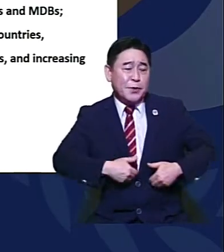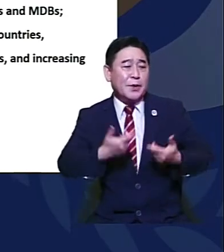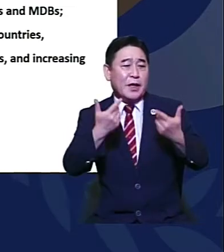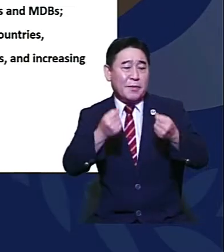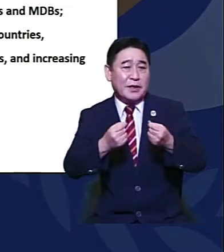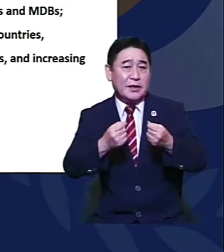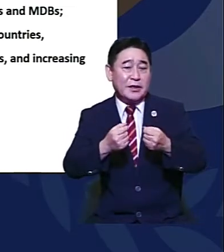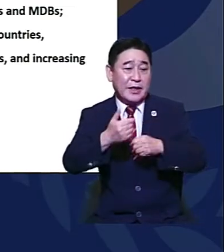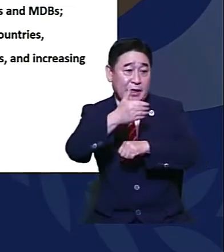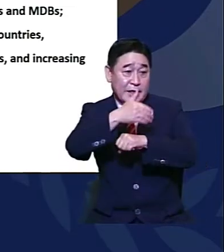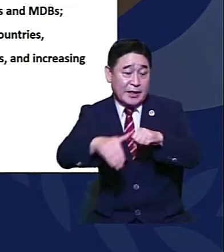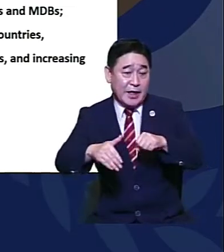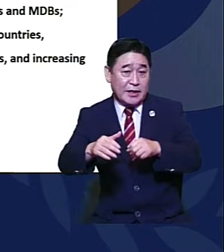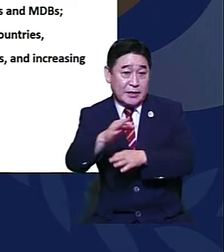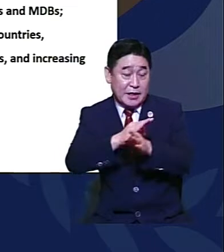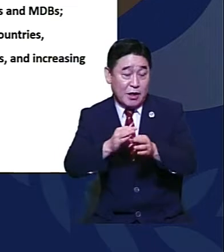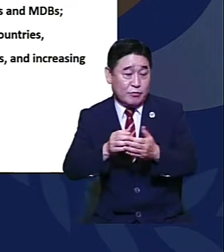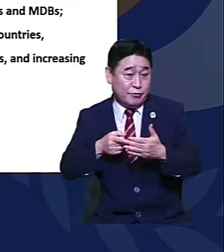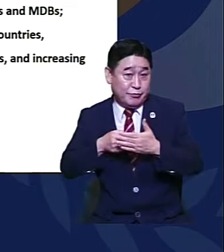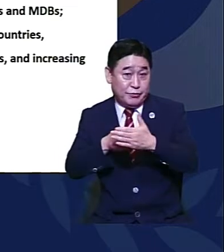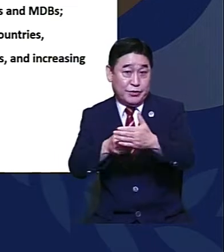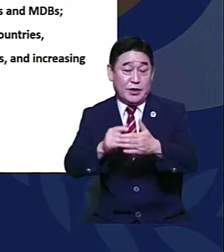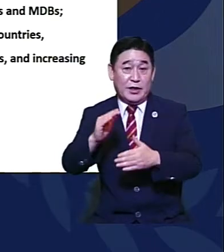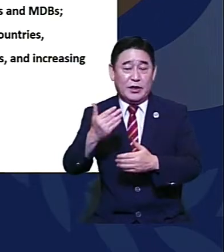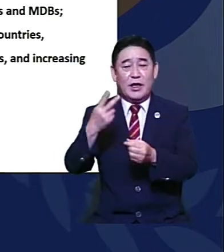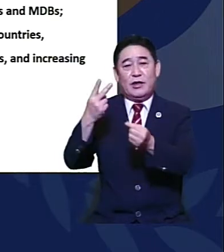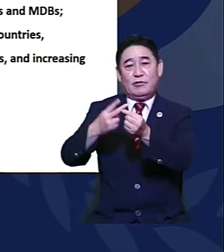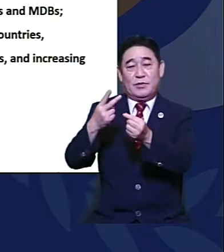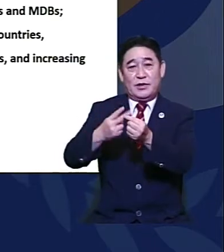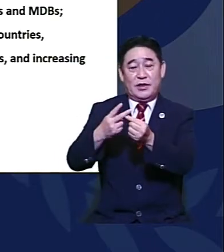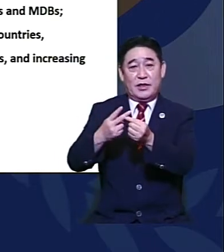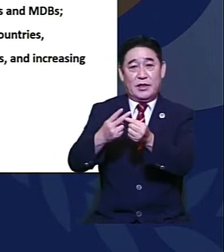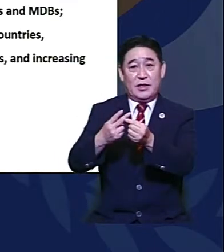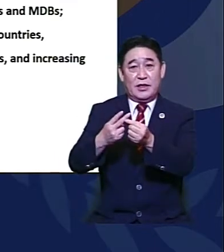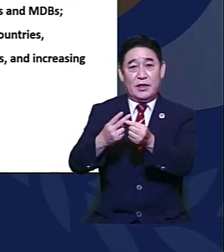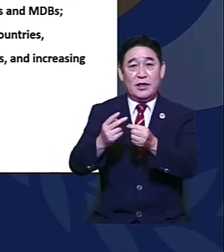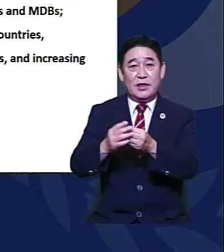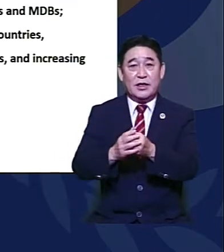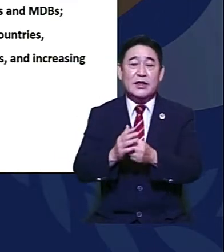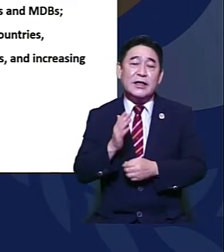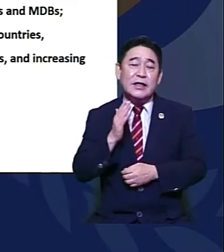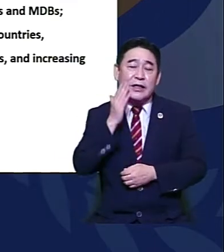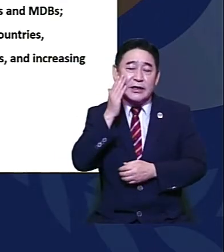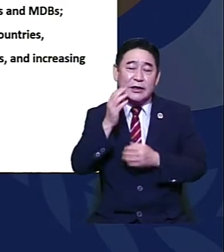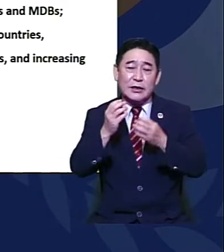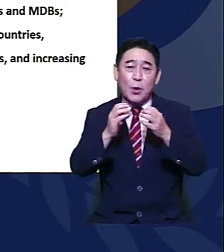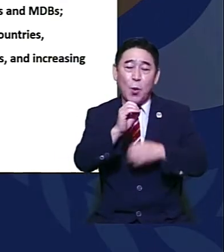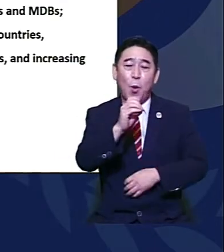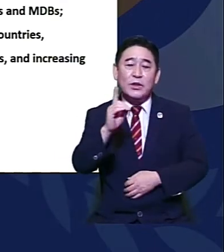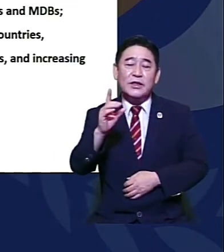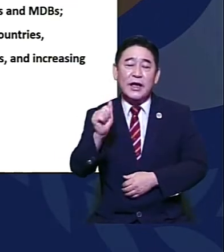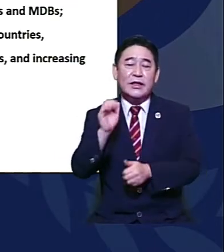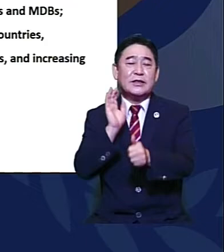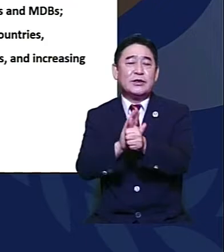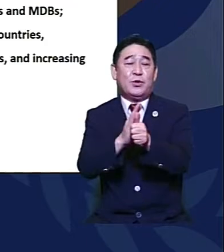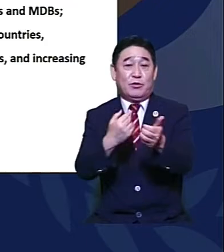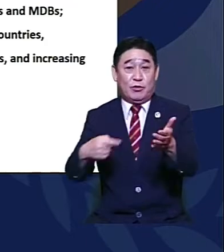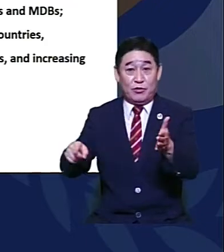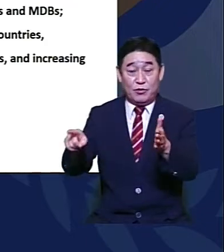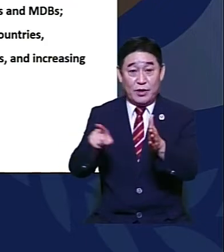to support Green New Deal ODA by leading global discussions